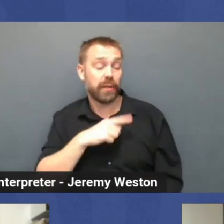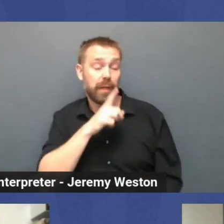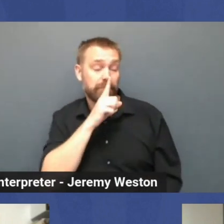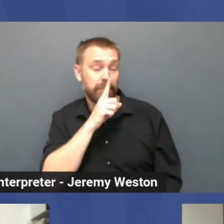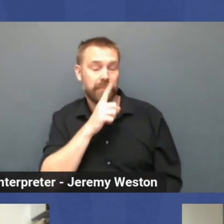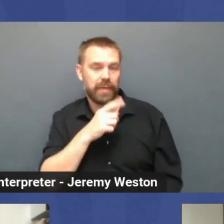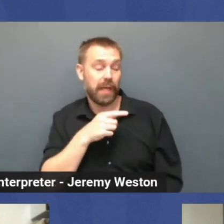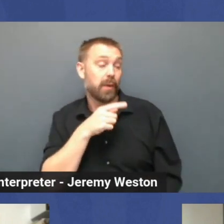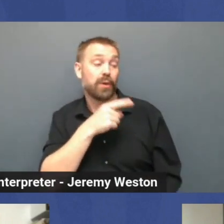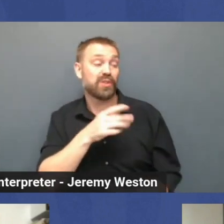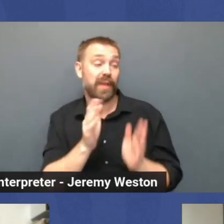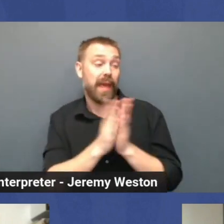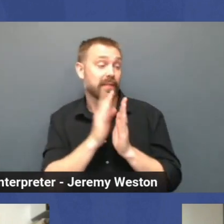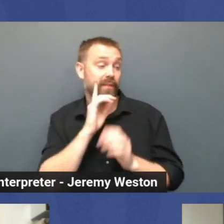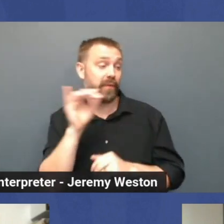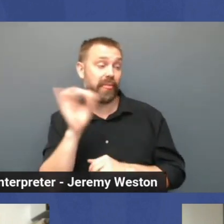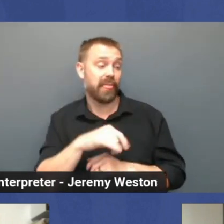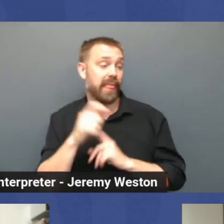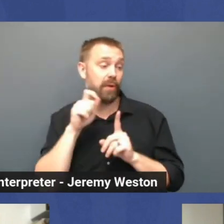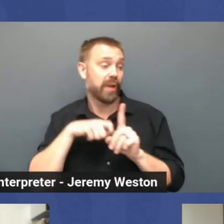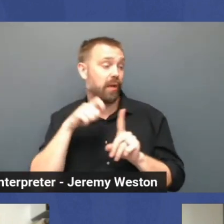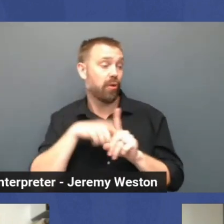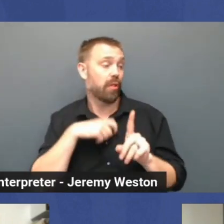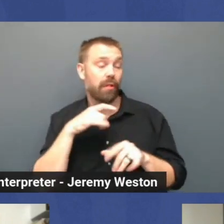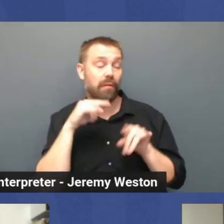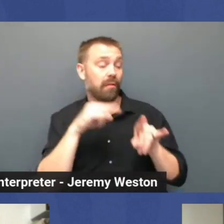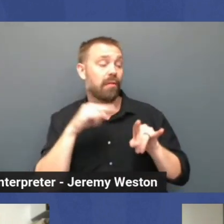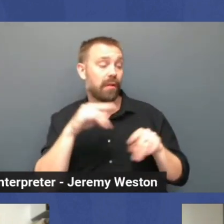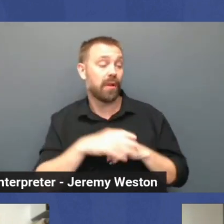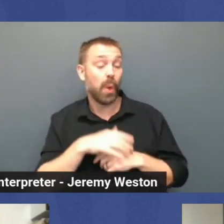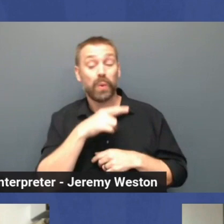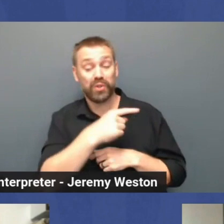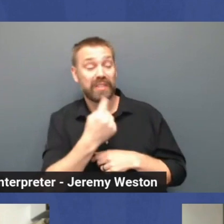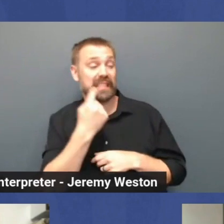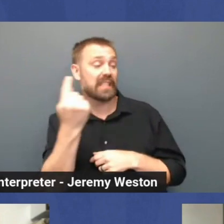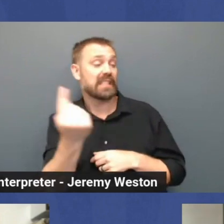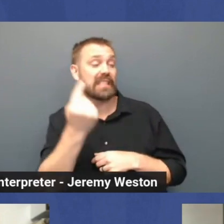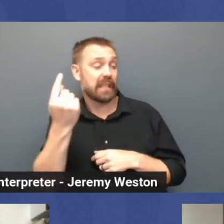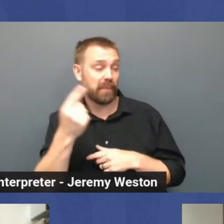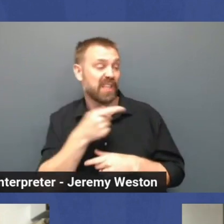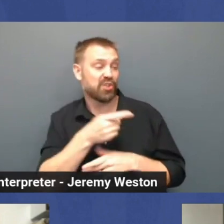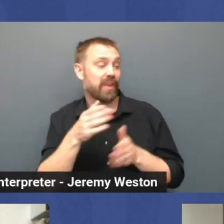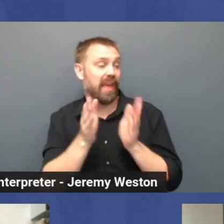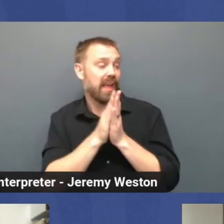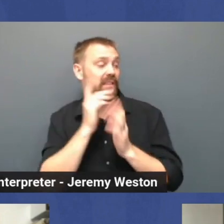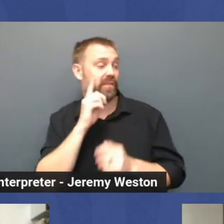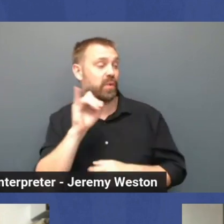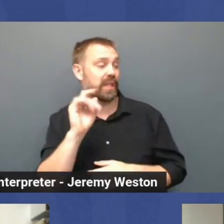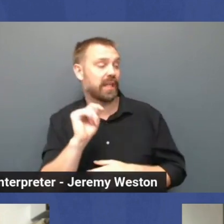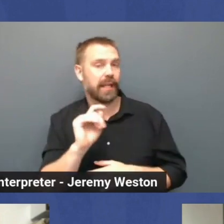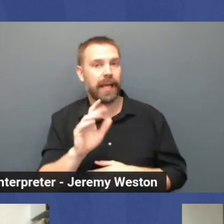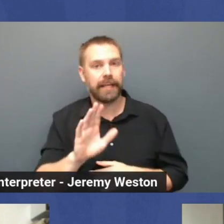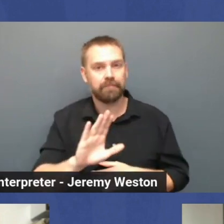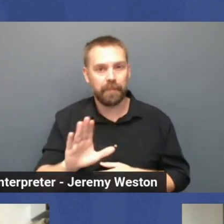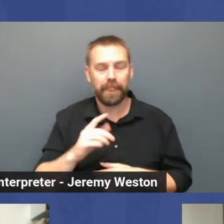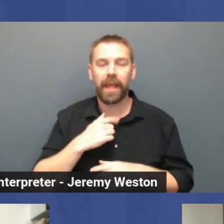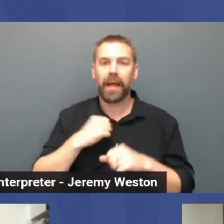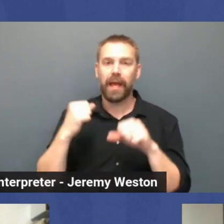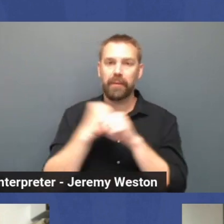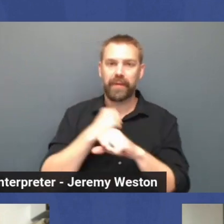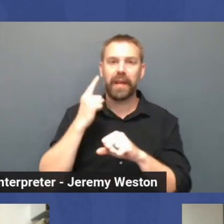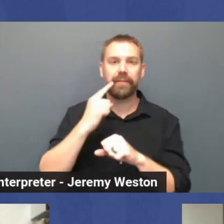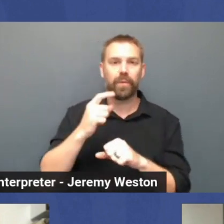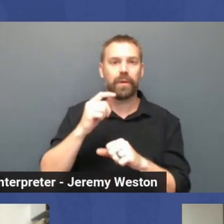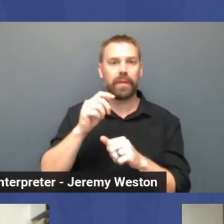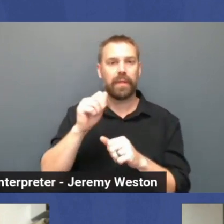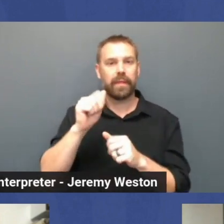she's asking for that ridicule because she was the one who said something. But I'm fighting for the people behind me. My mother once